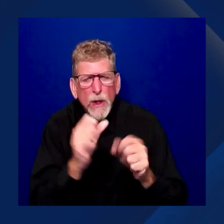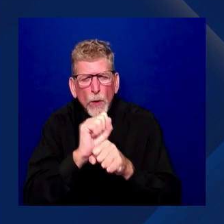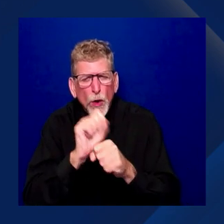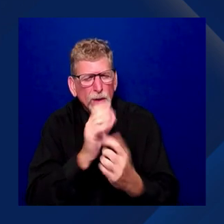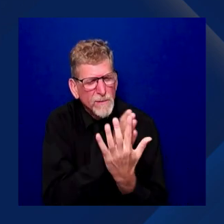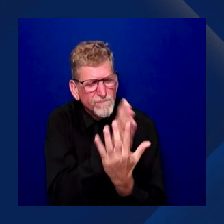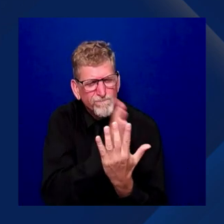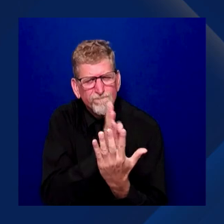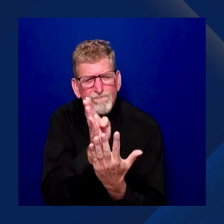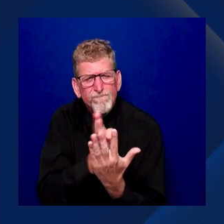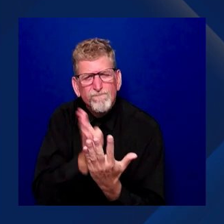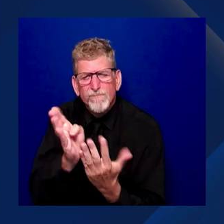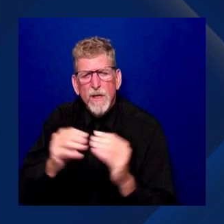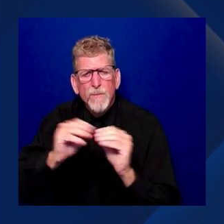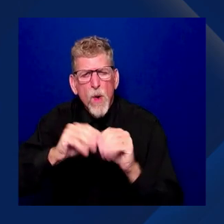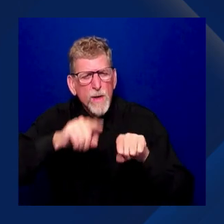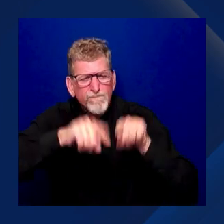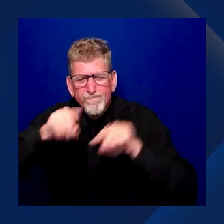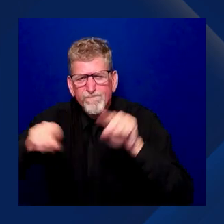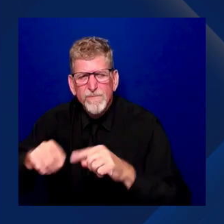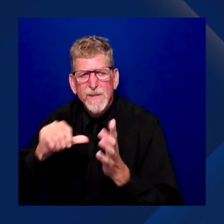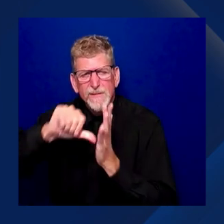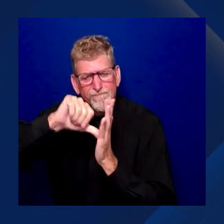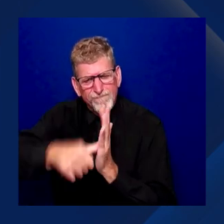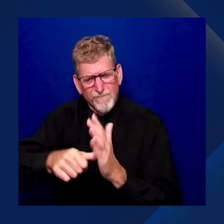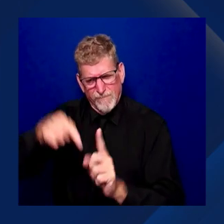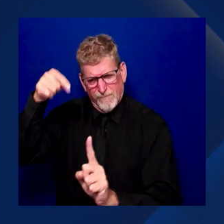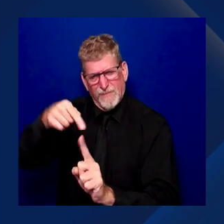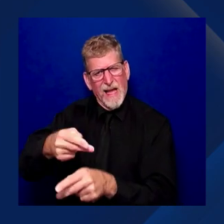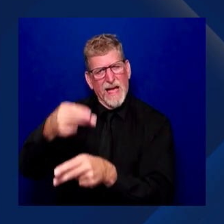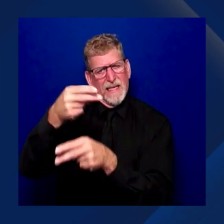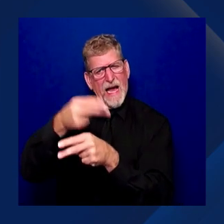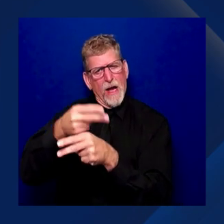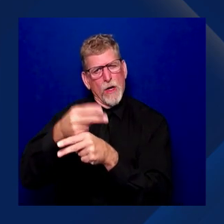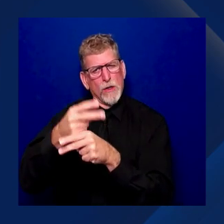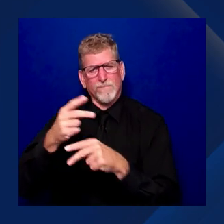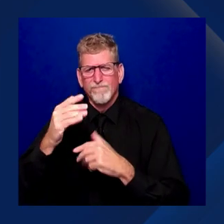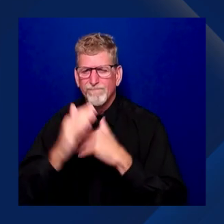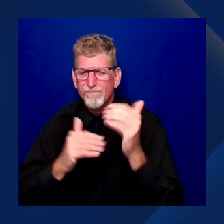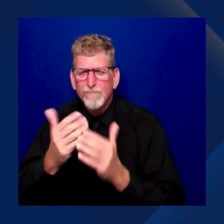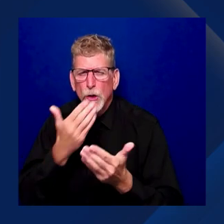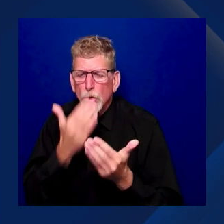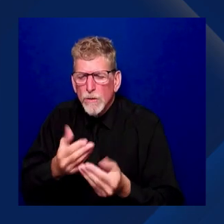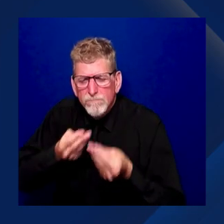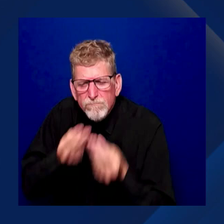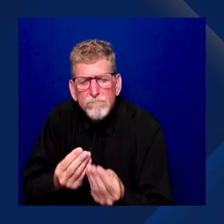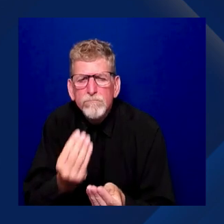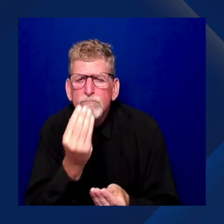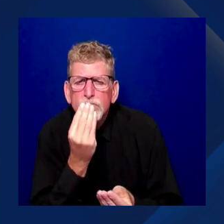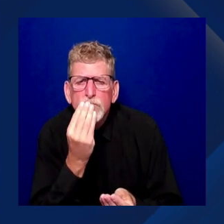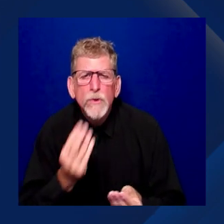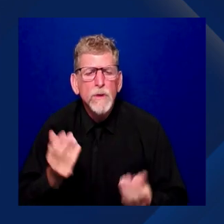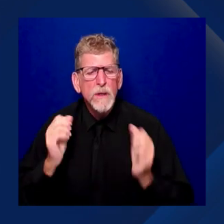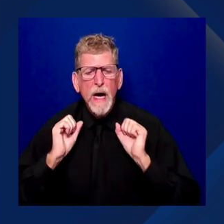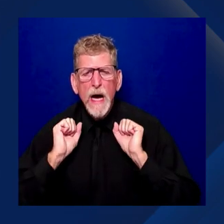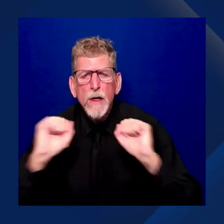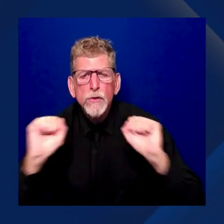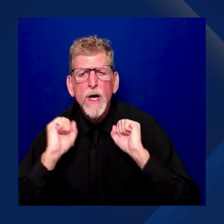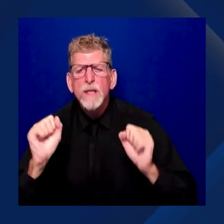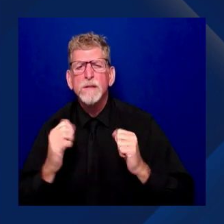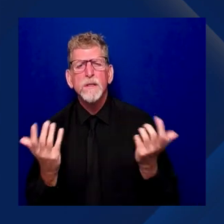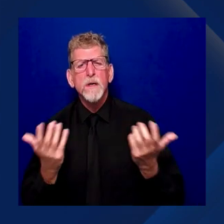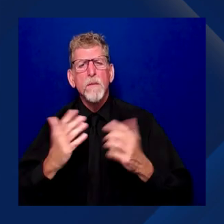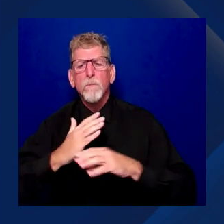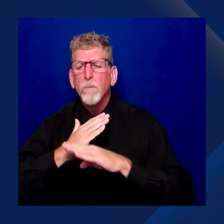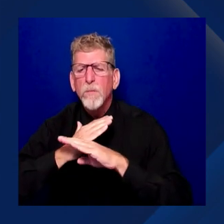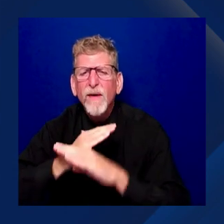to build how well we're eating, how we're exercising, how we're preventing diabetes and cancer, how